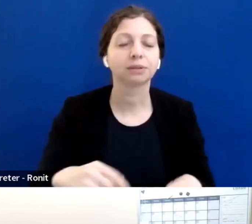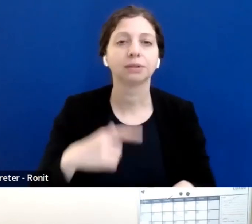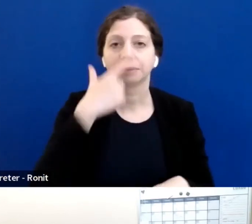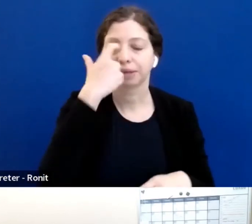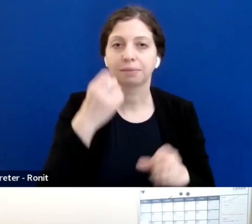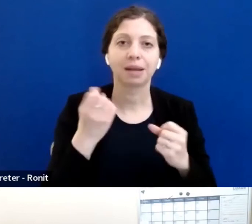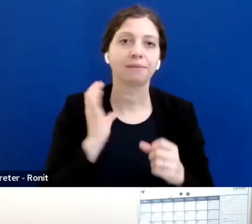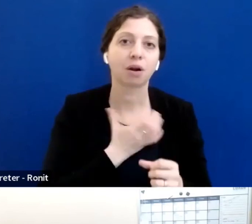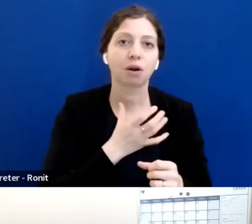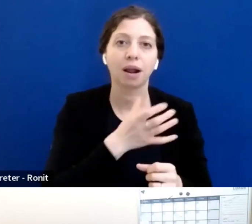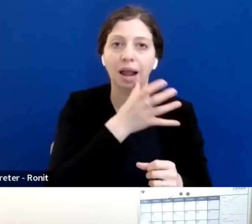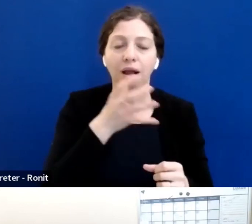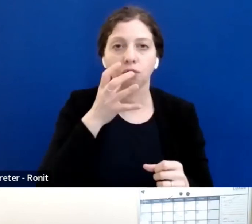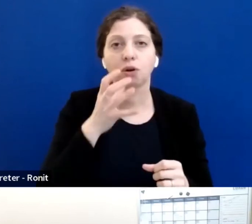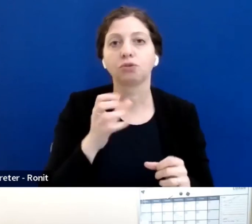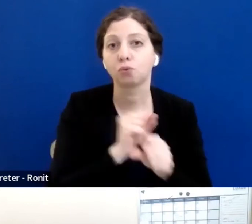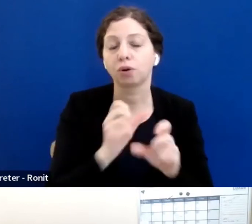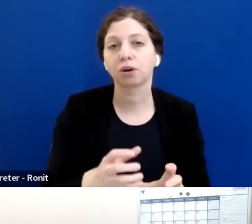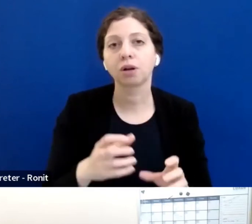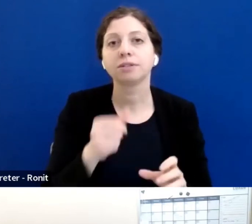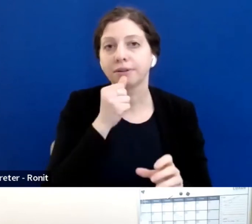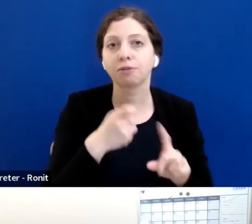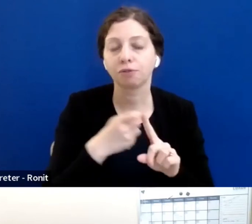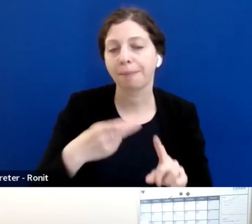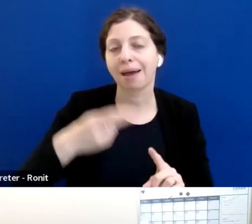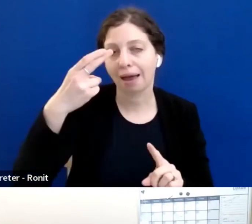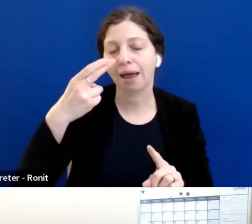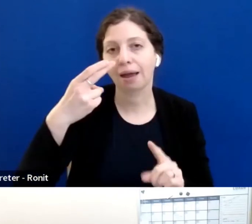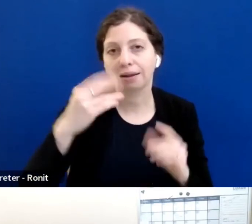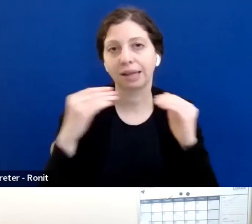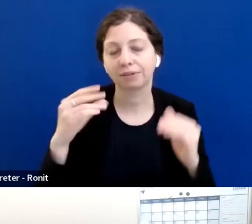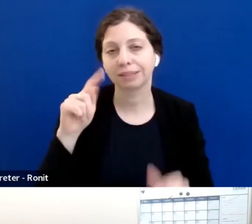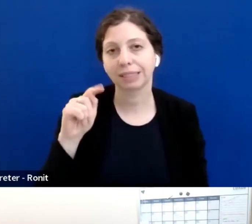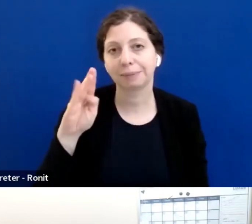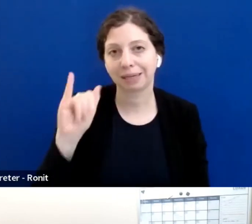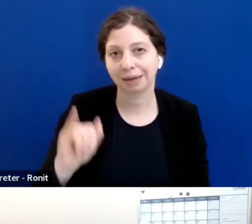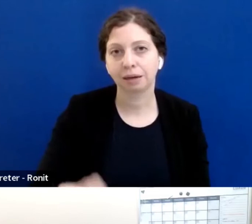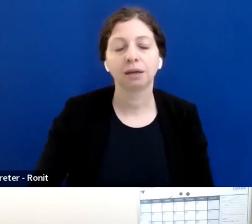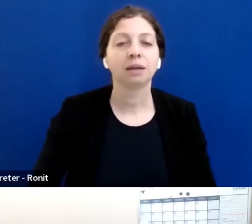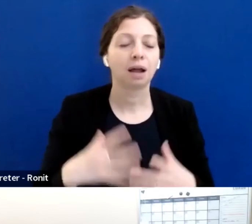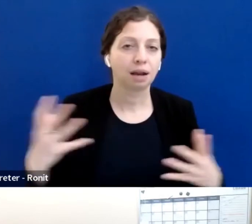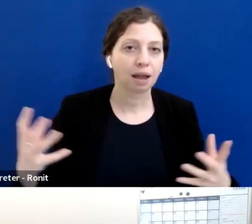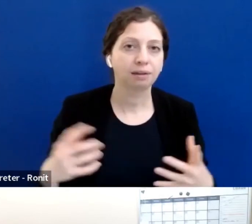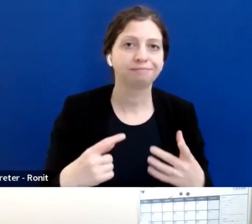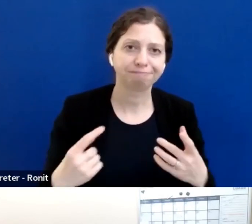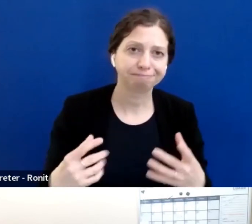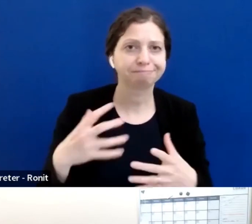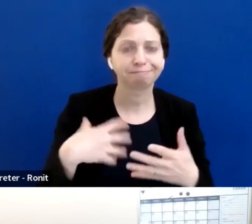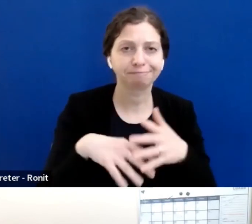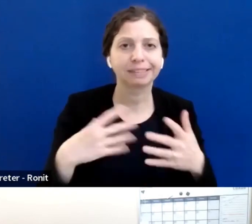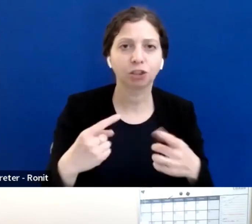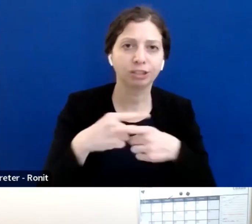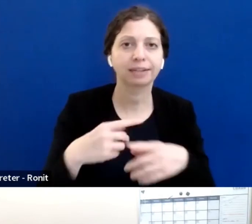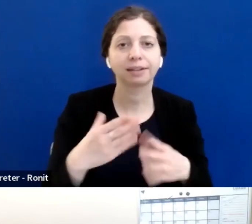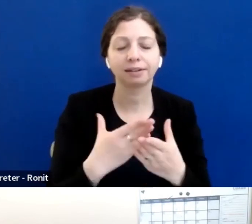our agricultural workers are suffering from a high degree of TBI. So it was a lot of intersecting things. MHTTC